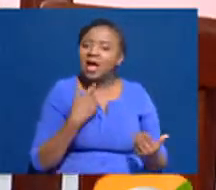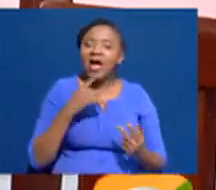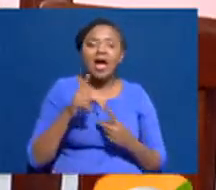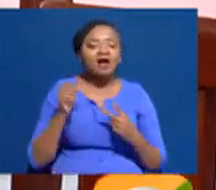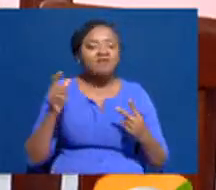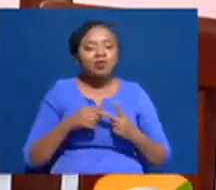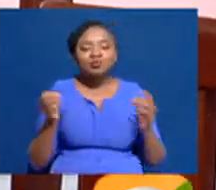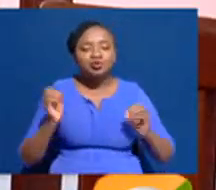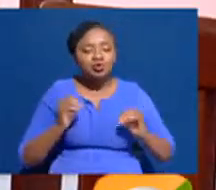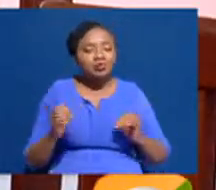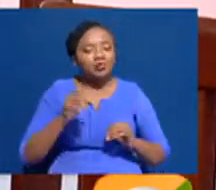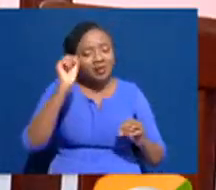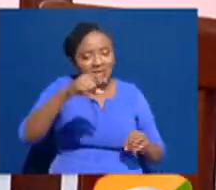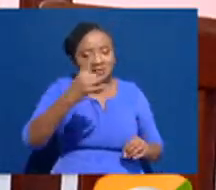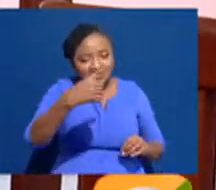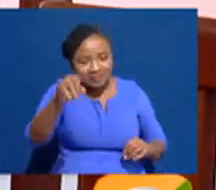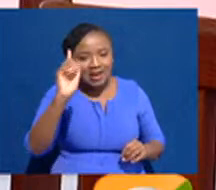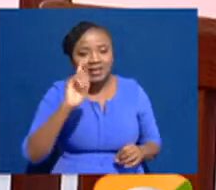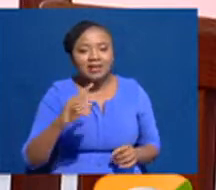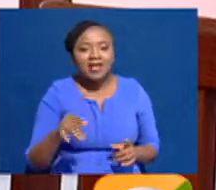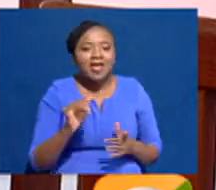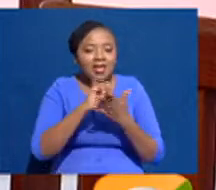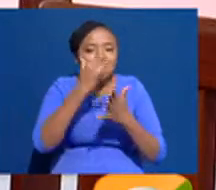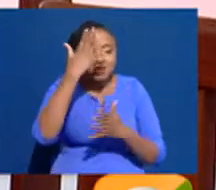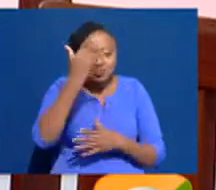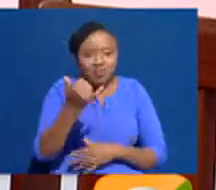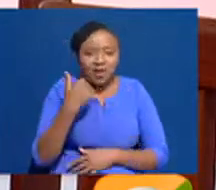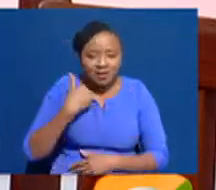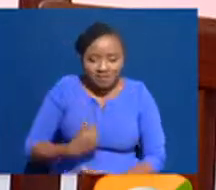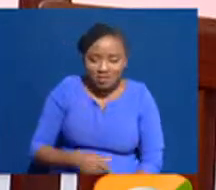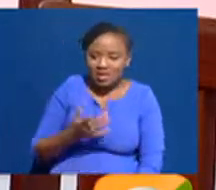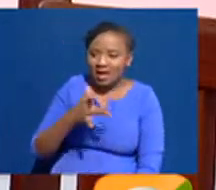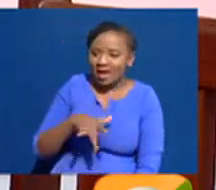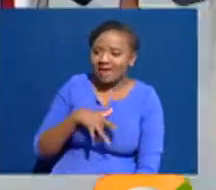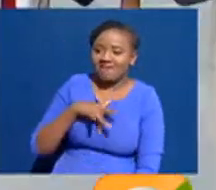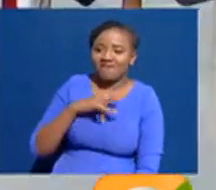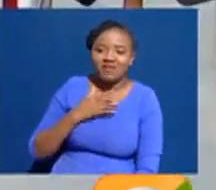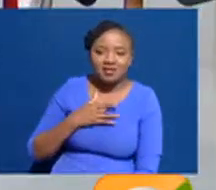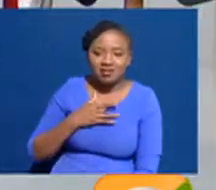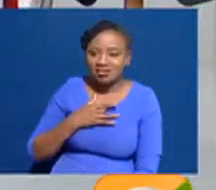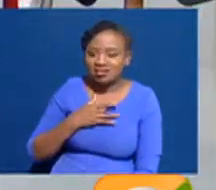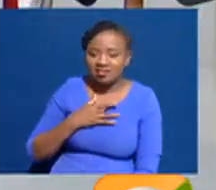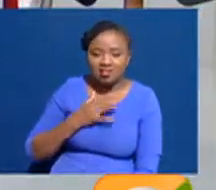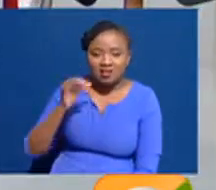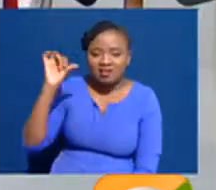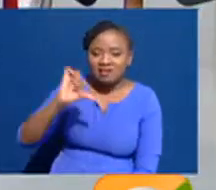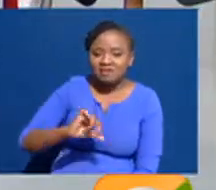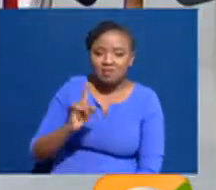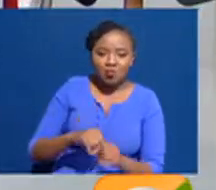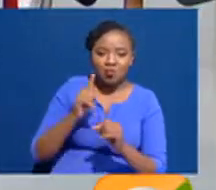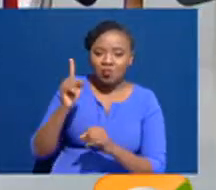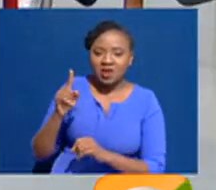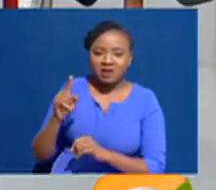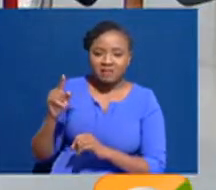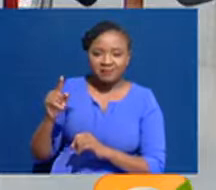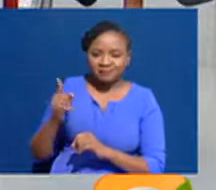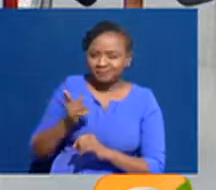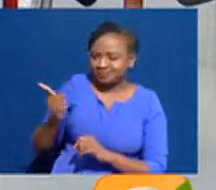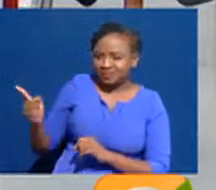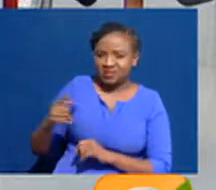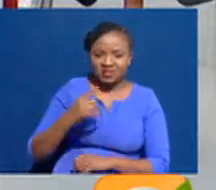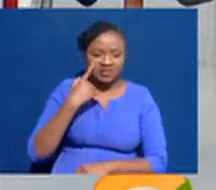happen. And that is why I feel very bad when my colleague degrades teachers. Oh,